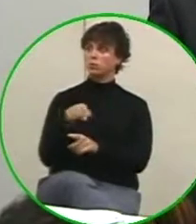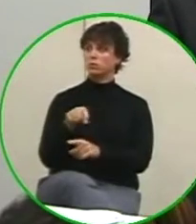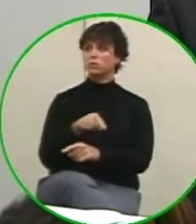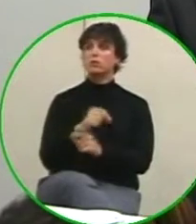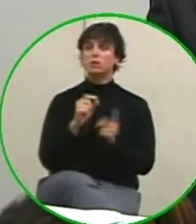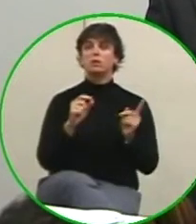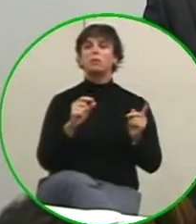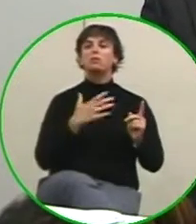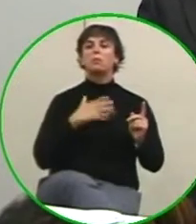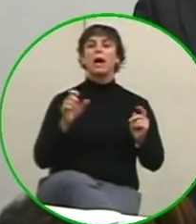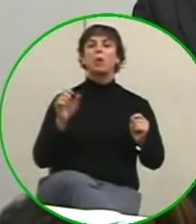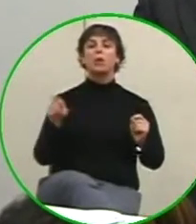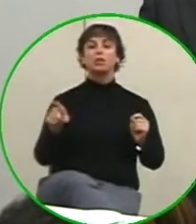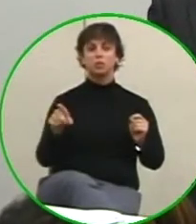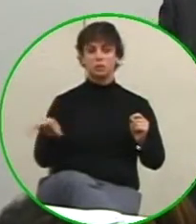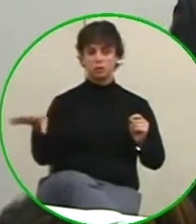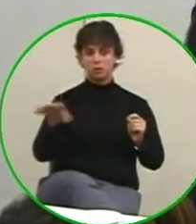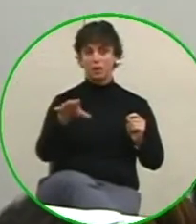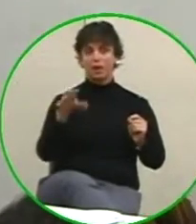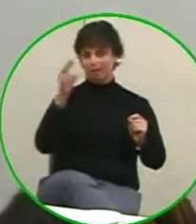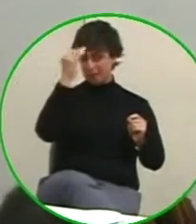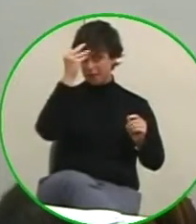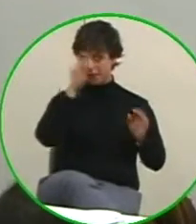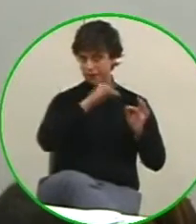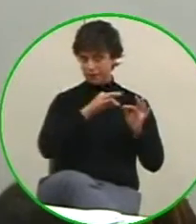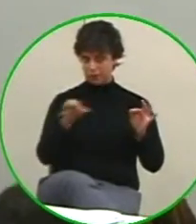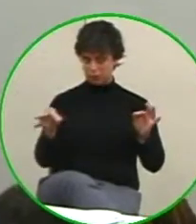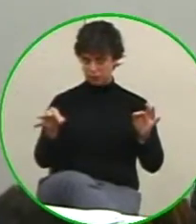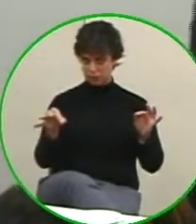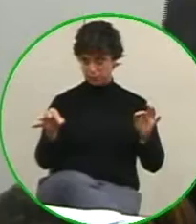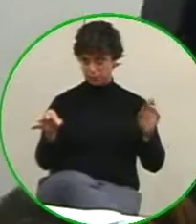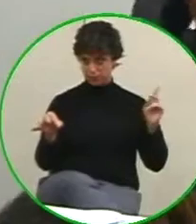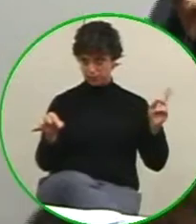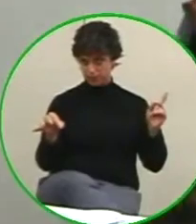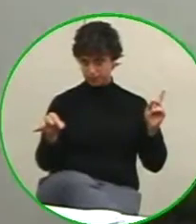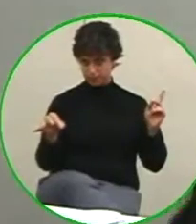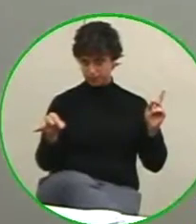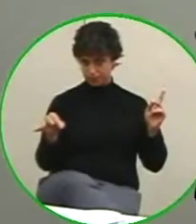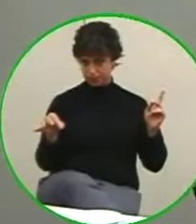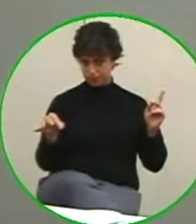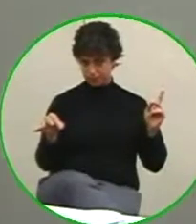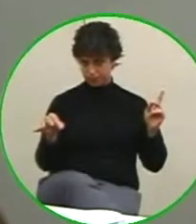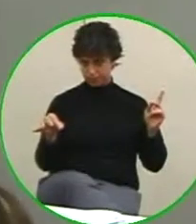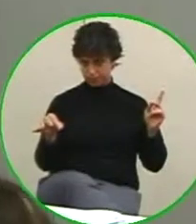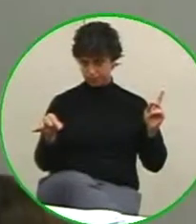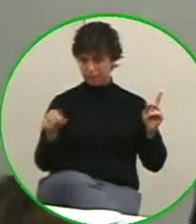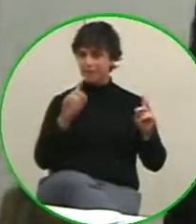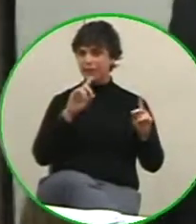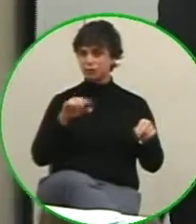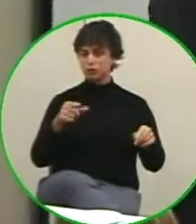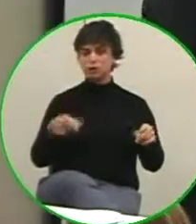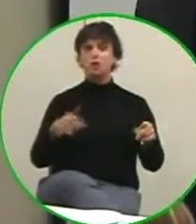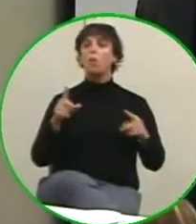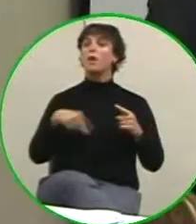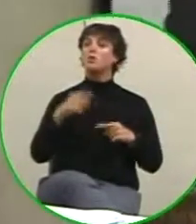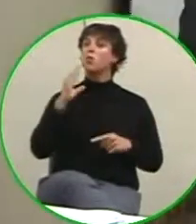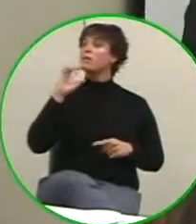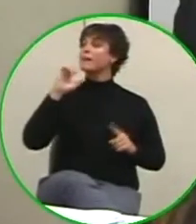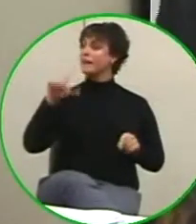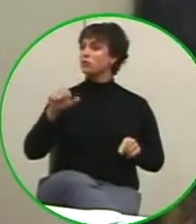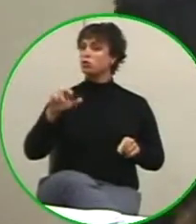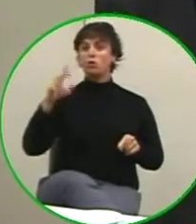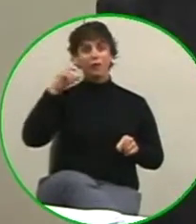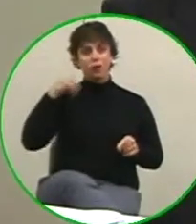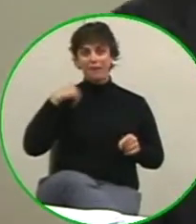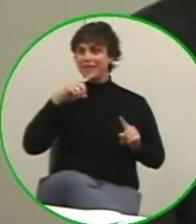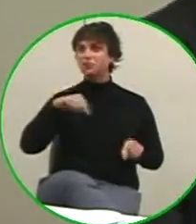So here's my question for you. Think about the definition and answer this question. When you know the answer to the question, or you believe